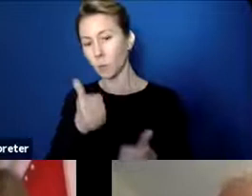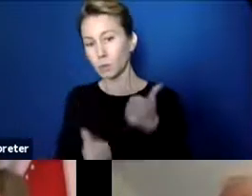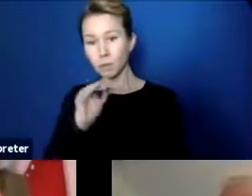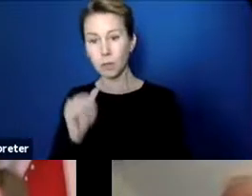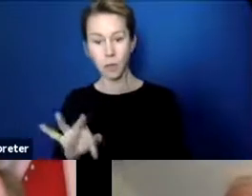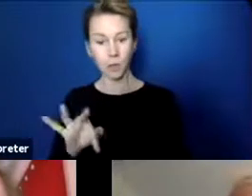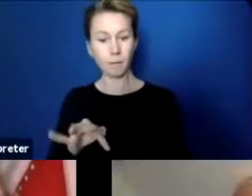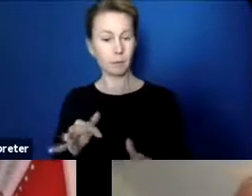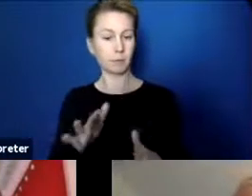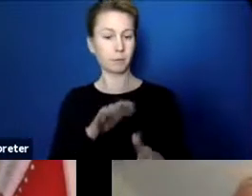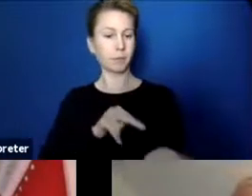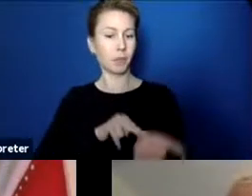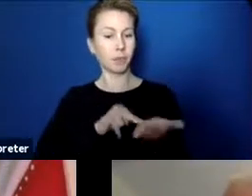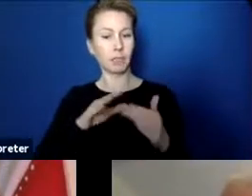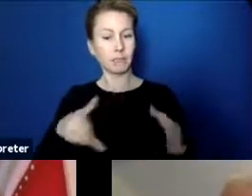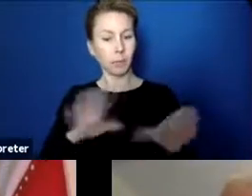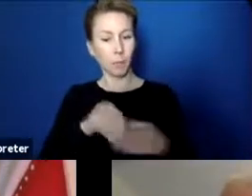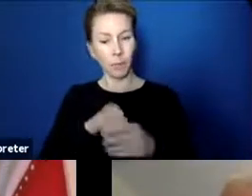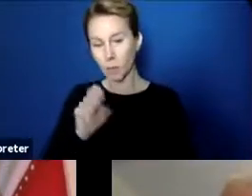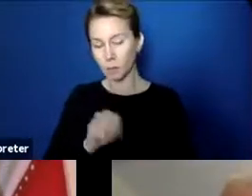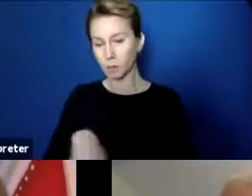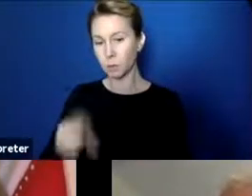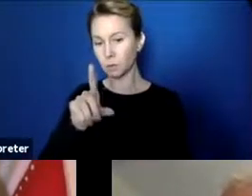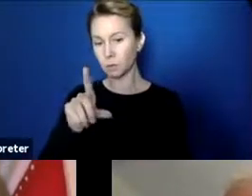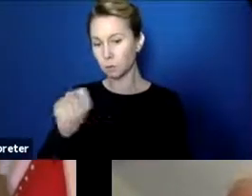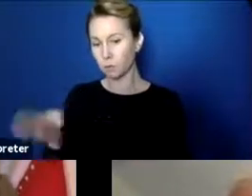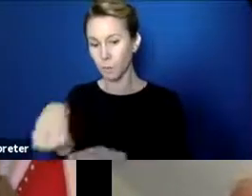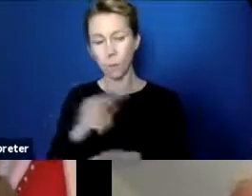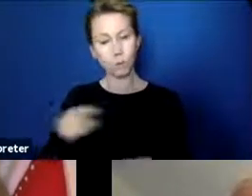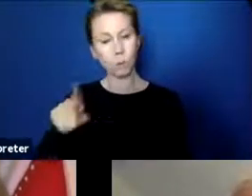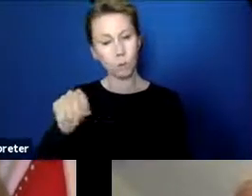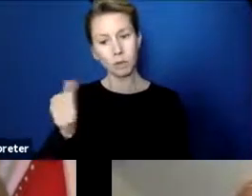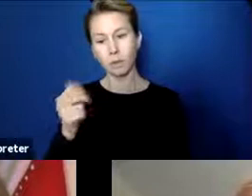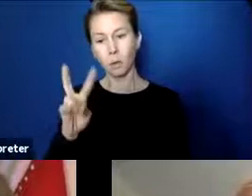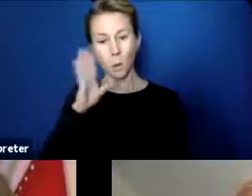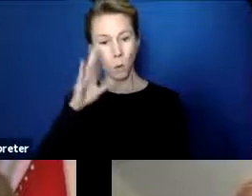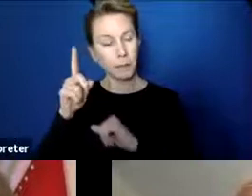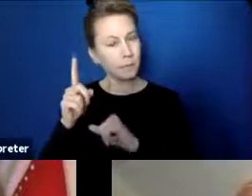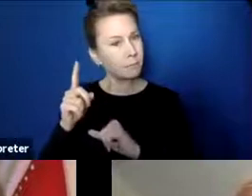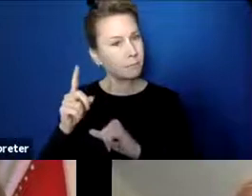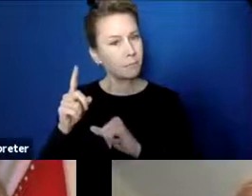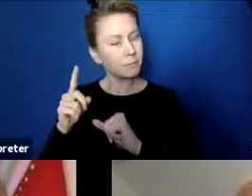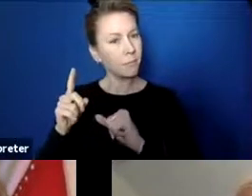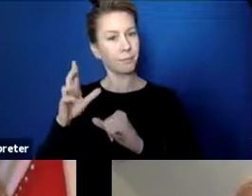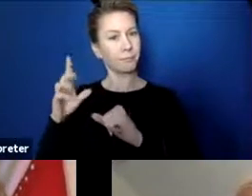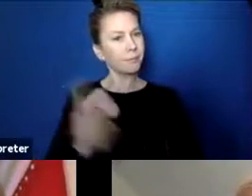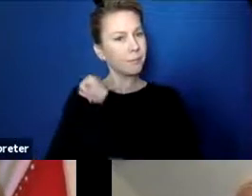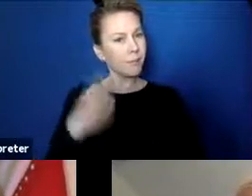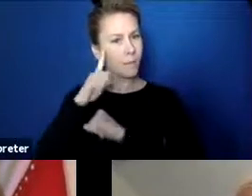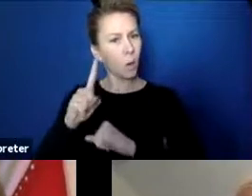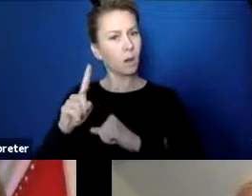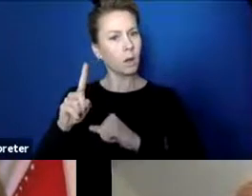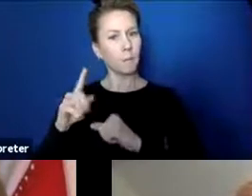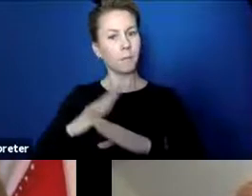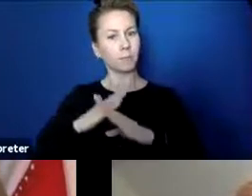we could kick that poll. According to a recent GAO report, that's the Government Accountability Office,